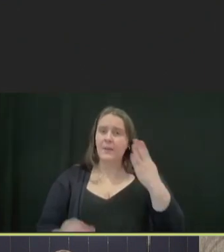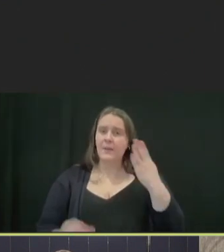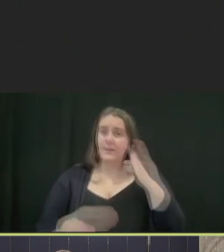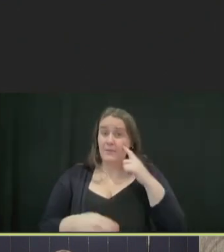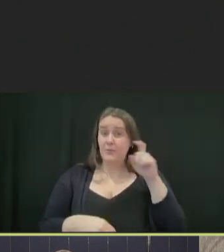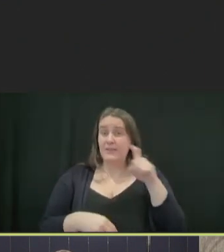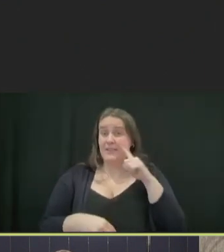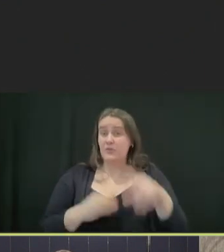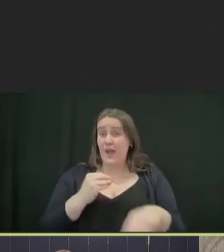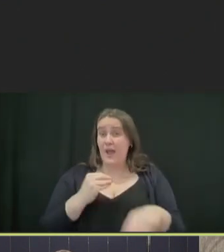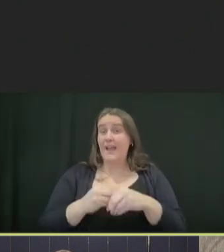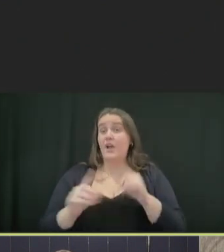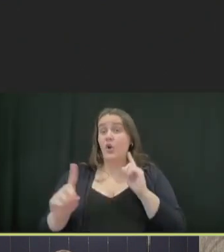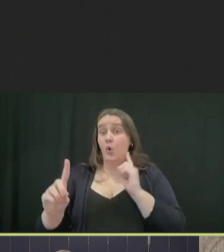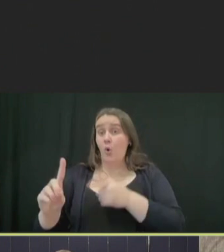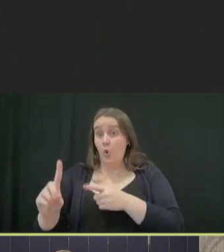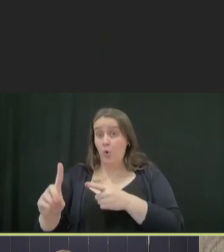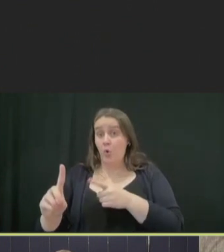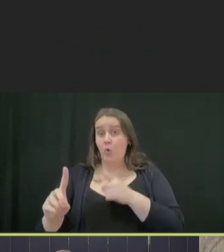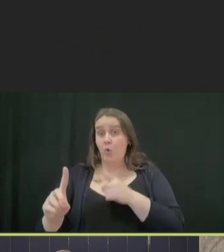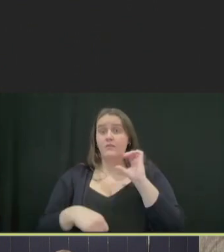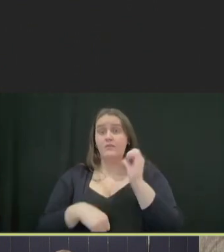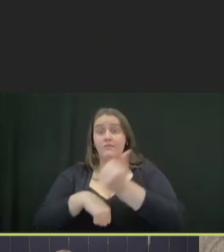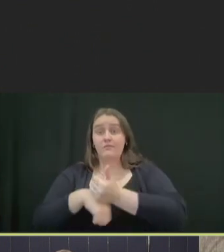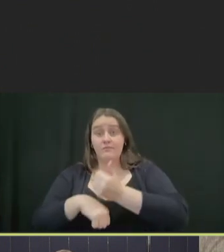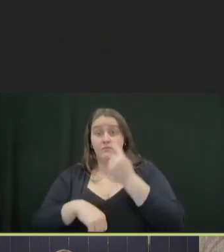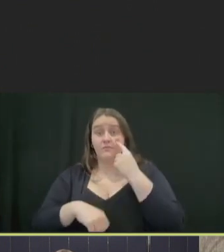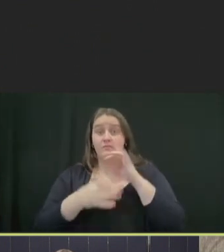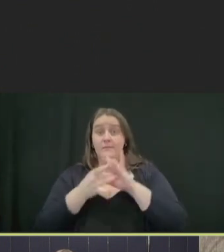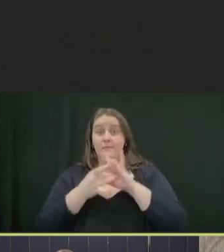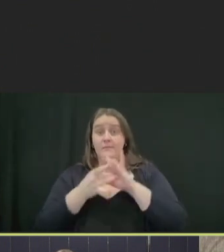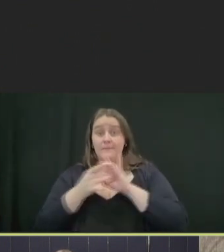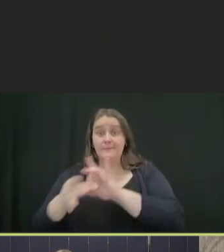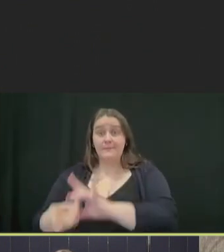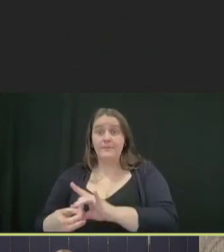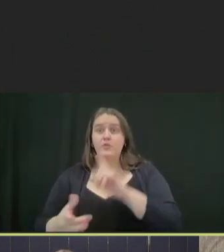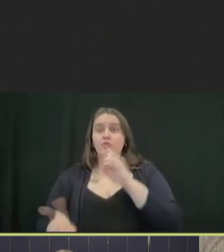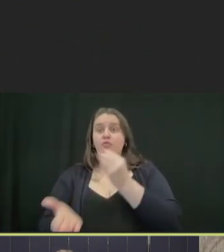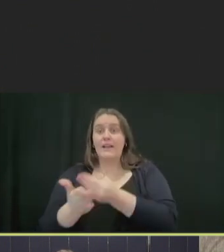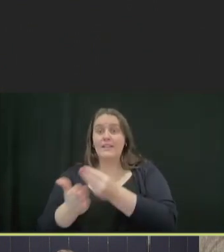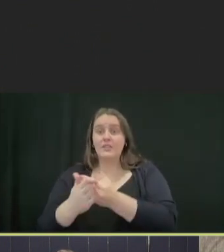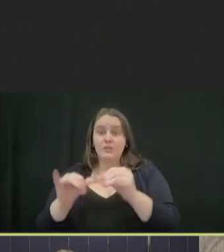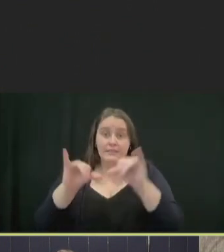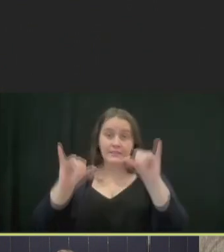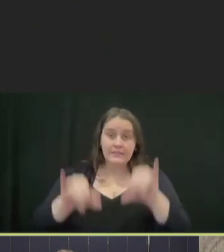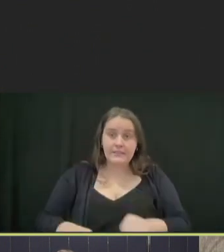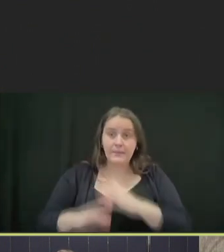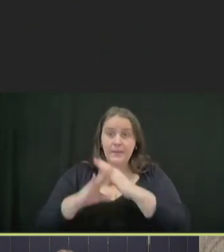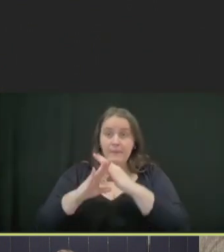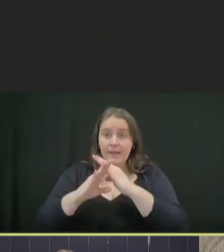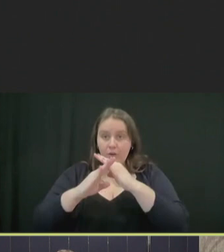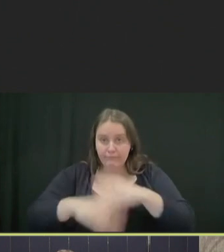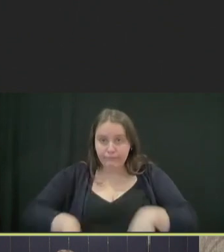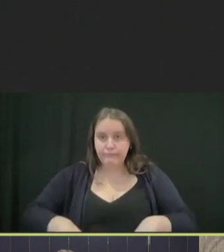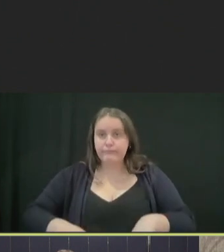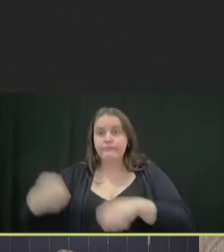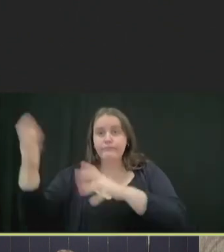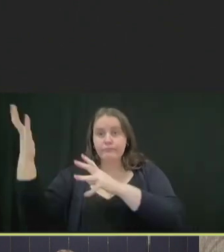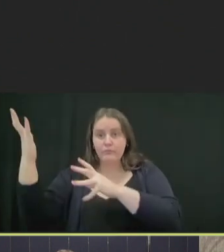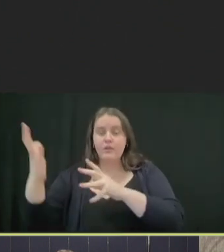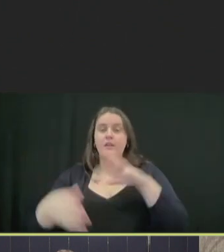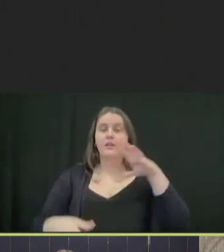on financial and systems barriers, elimination of financial and systems barriers